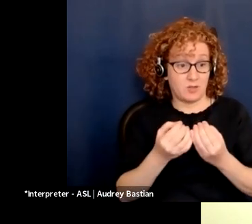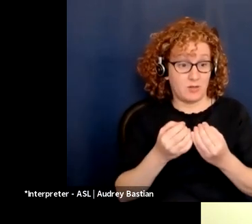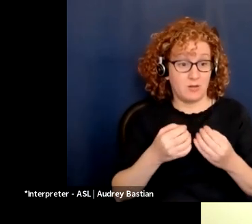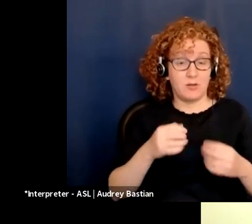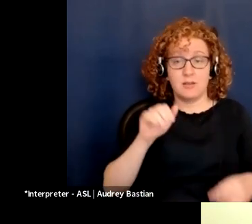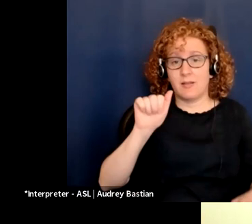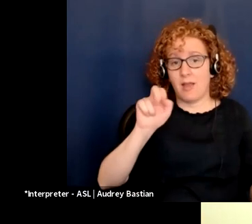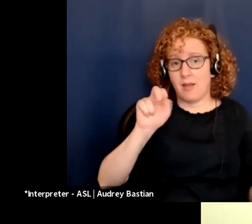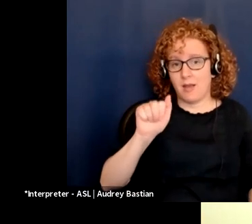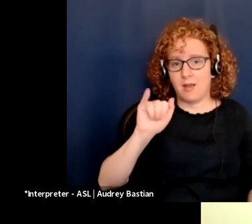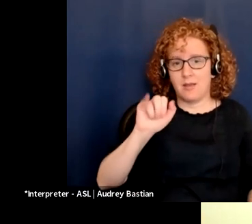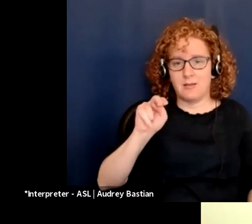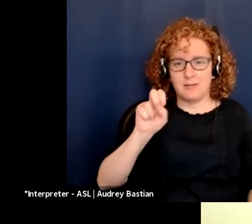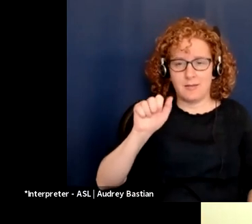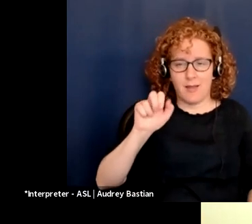INSAN.